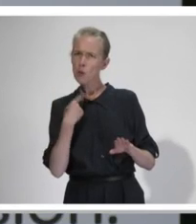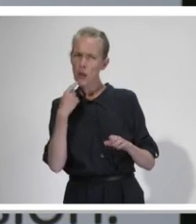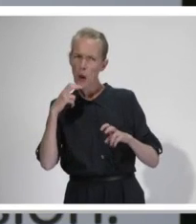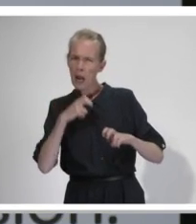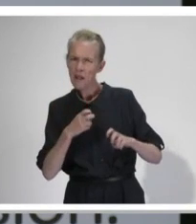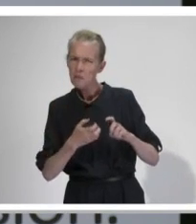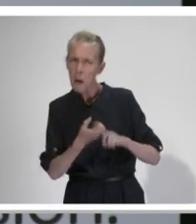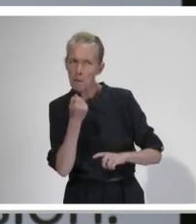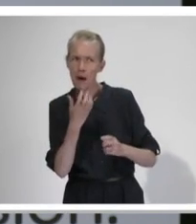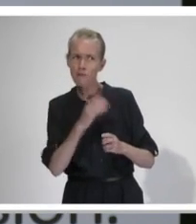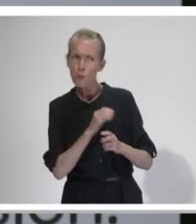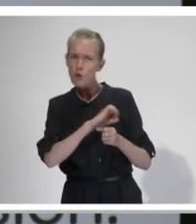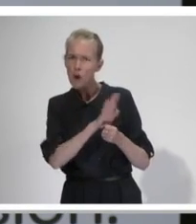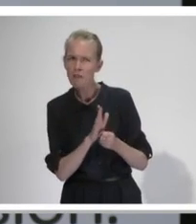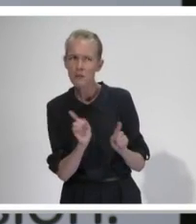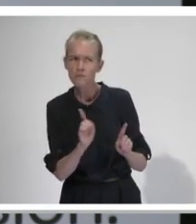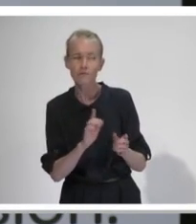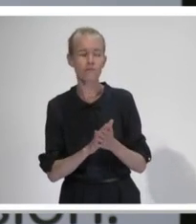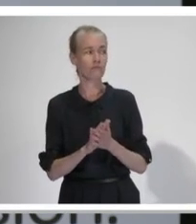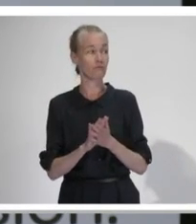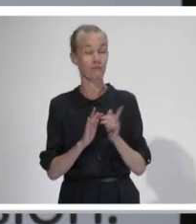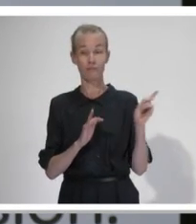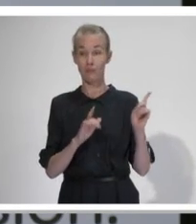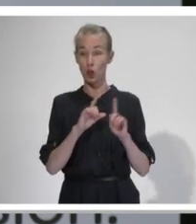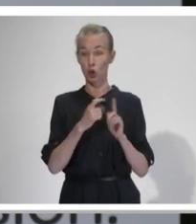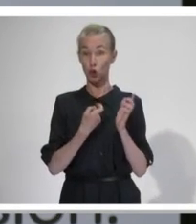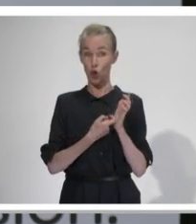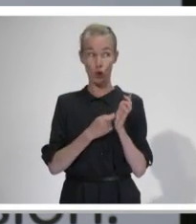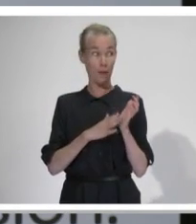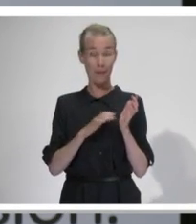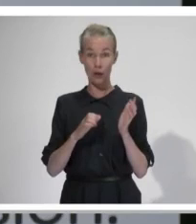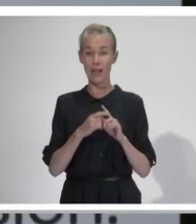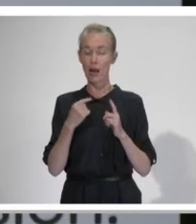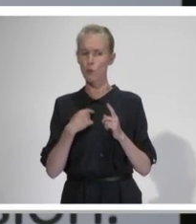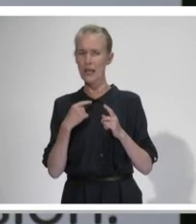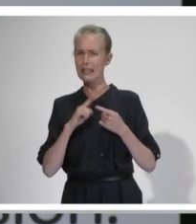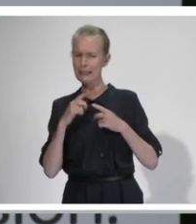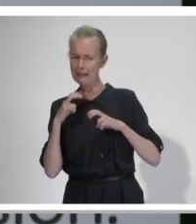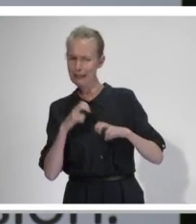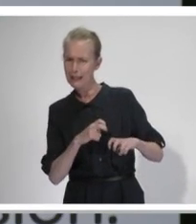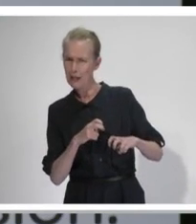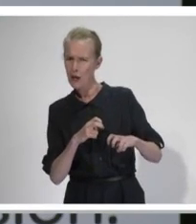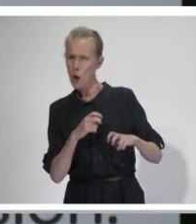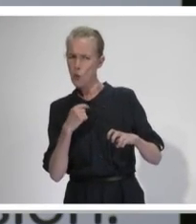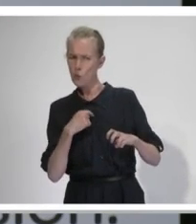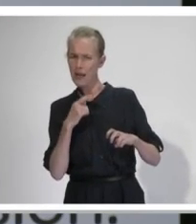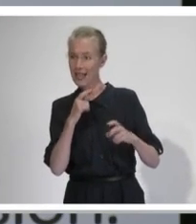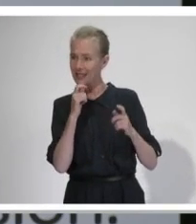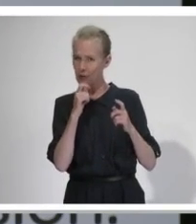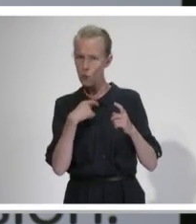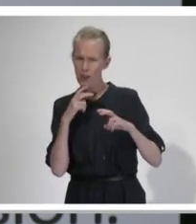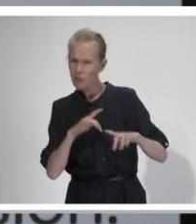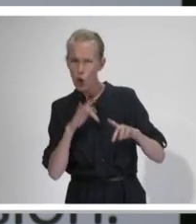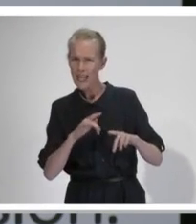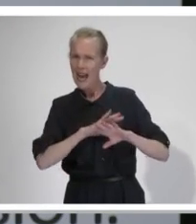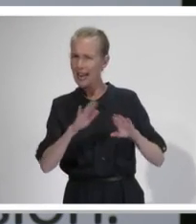was a post-mortem has been undertaken for that individual, and we're waiting for the results of that. So we'll be able to update you once we've got word